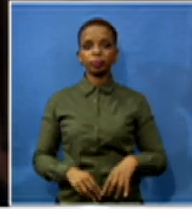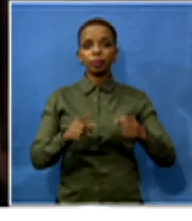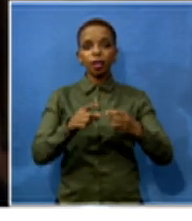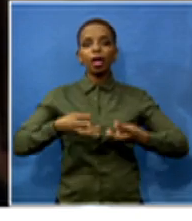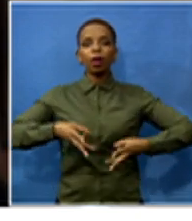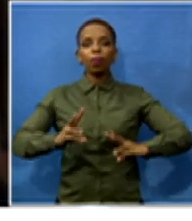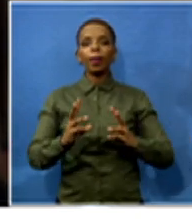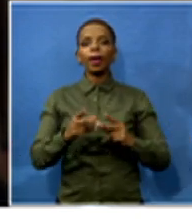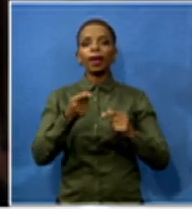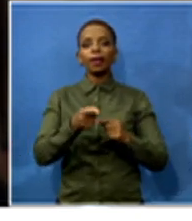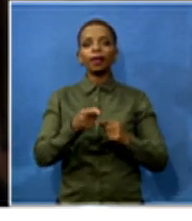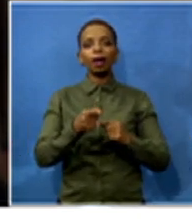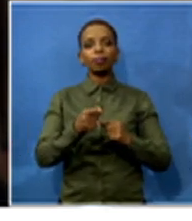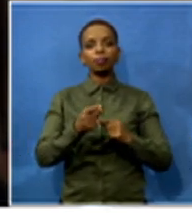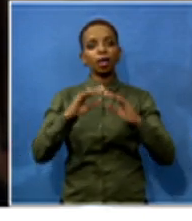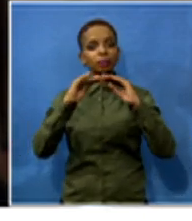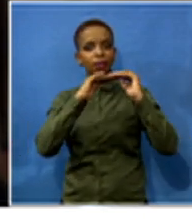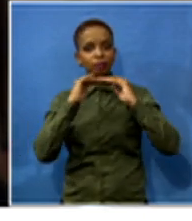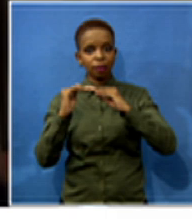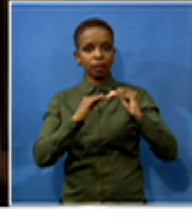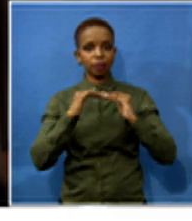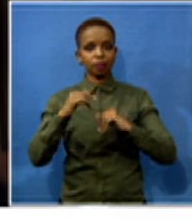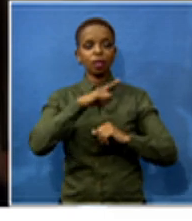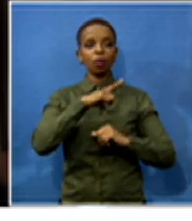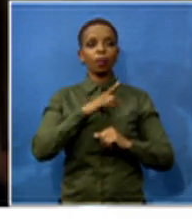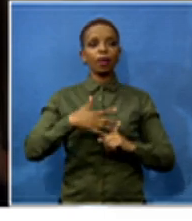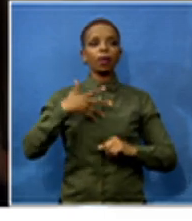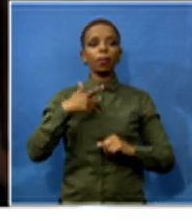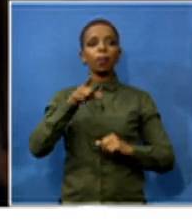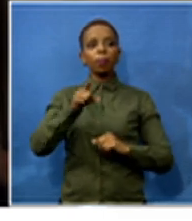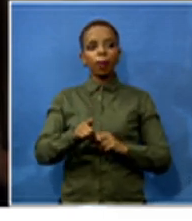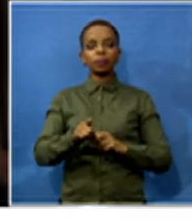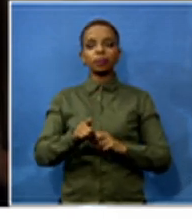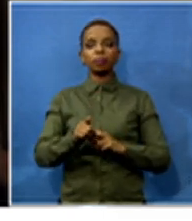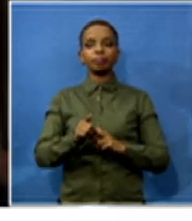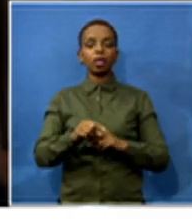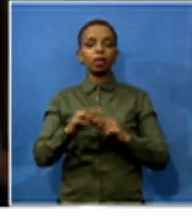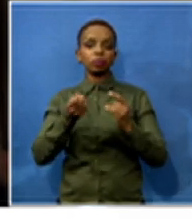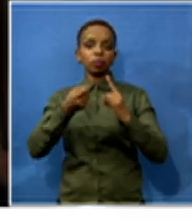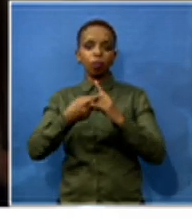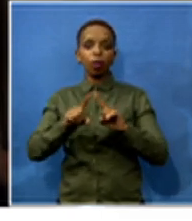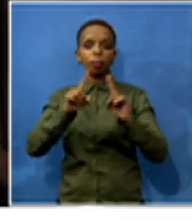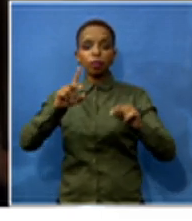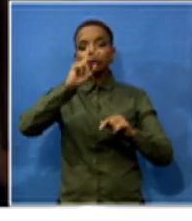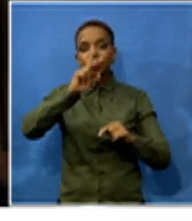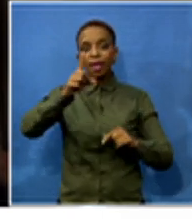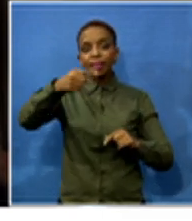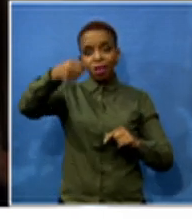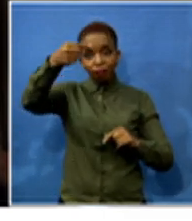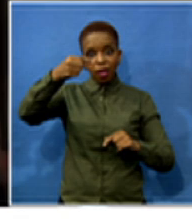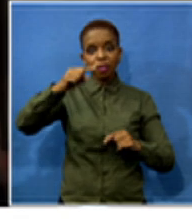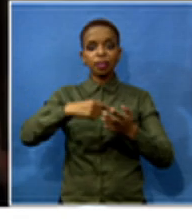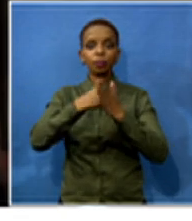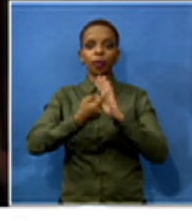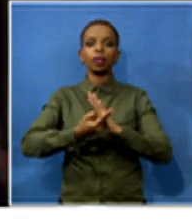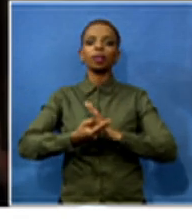on anxiety, a so-called anxiety score. And so we could see that in the very first week of